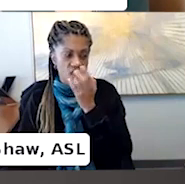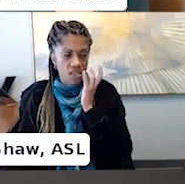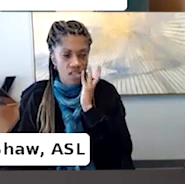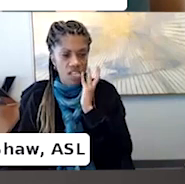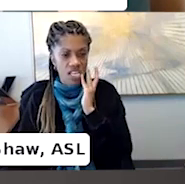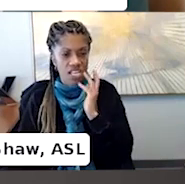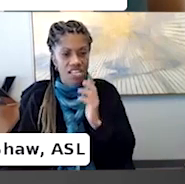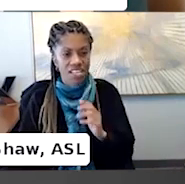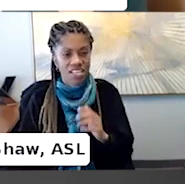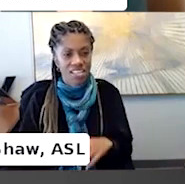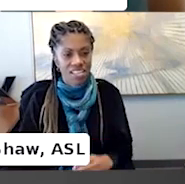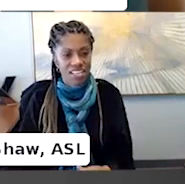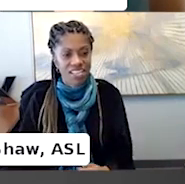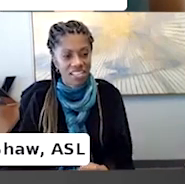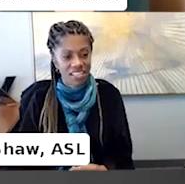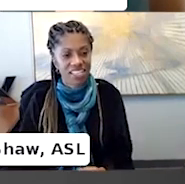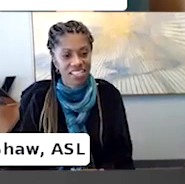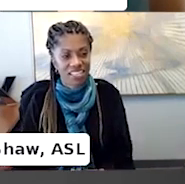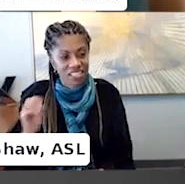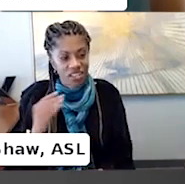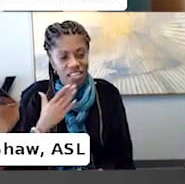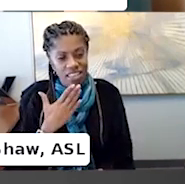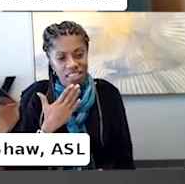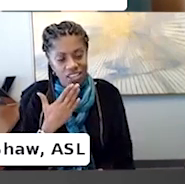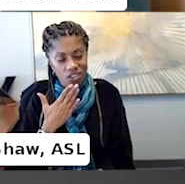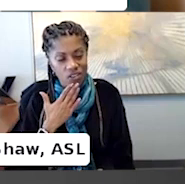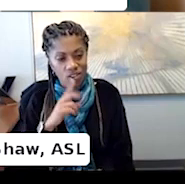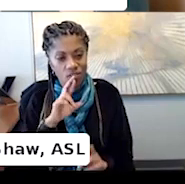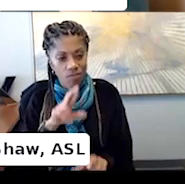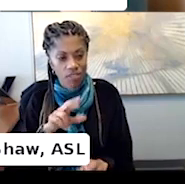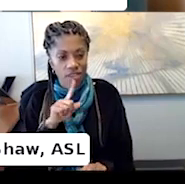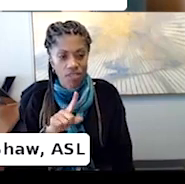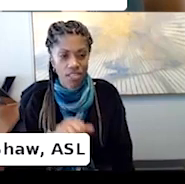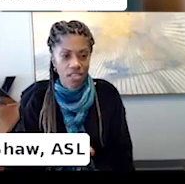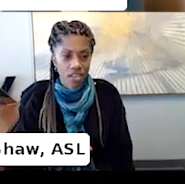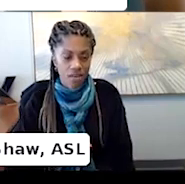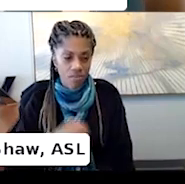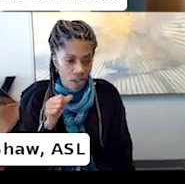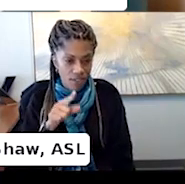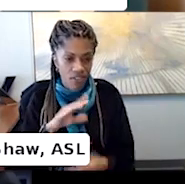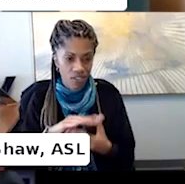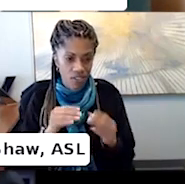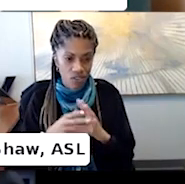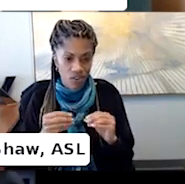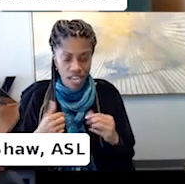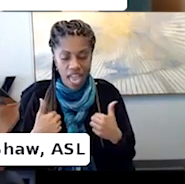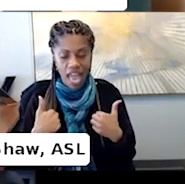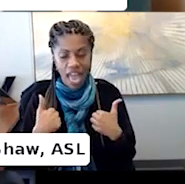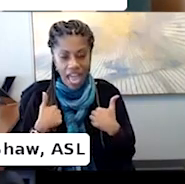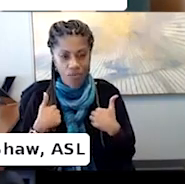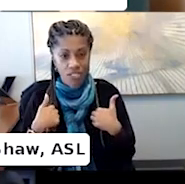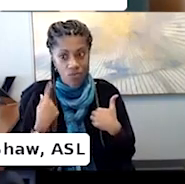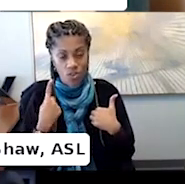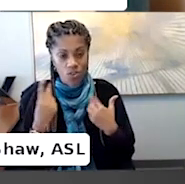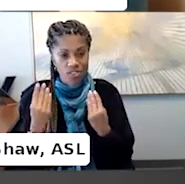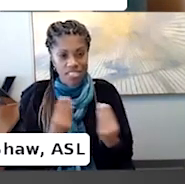Thanks, everybody, for your responses there. I'm really proud of this story. Michelle is an incredible person. I had the opportunity to facilitate this conversation